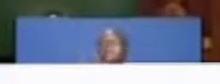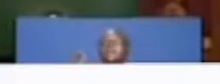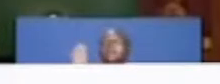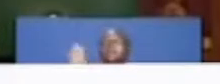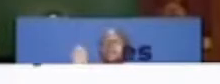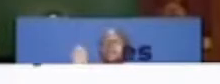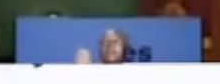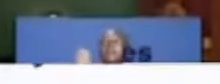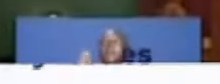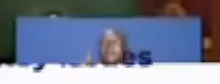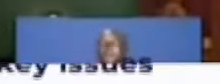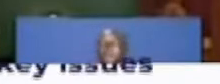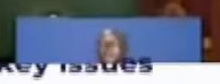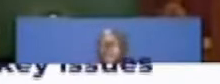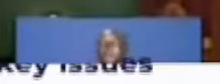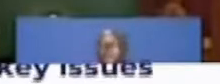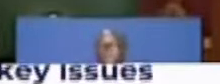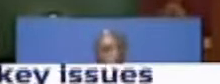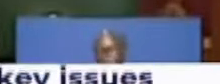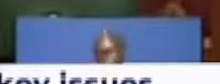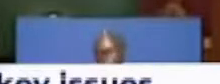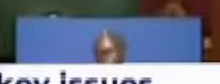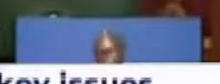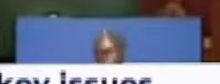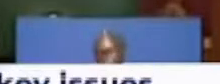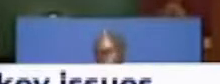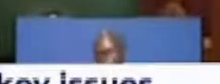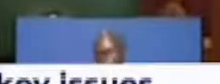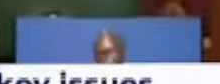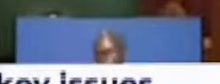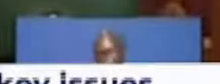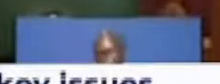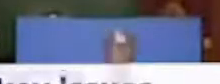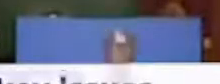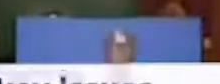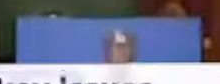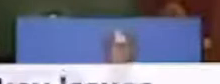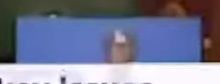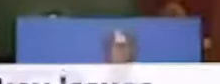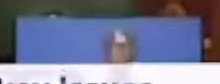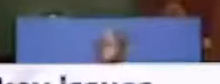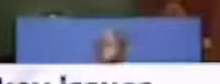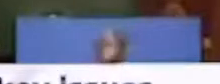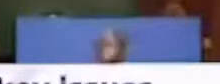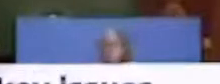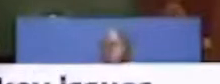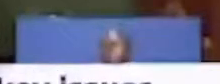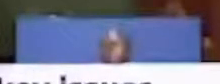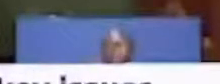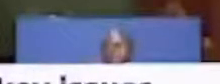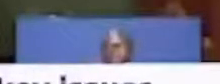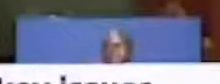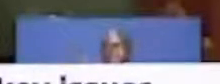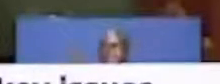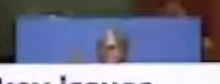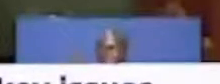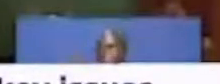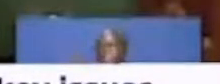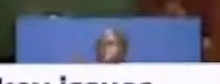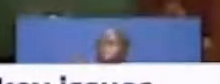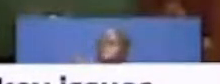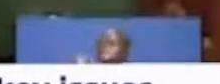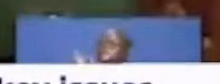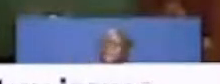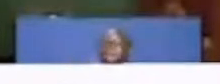In 2013, when I took over, there were 26 dialysis machines countrywide. Today,